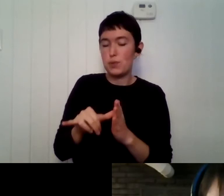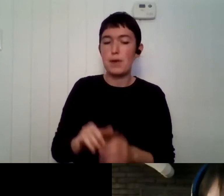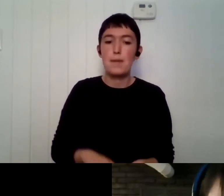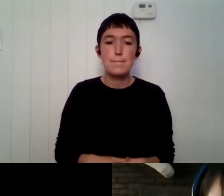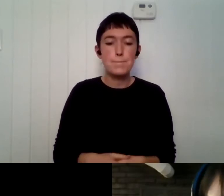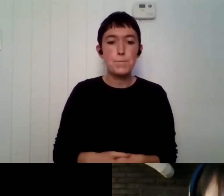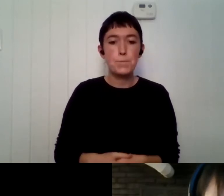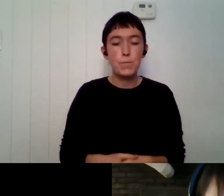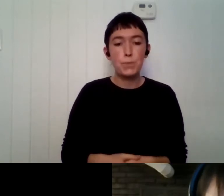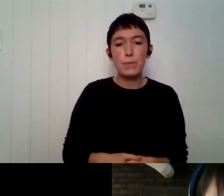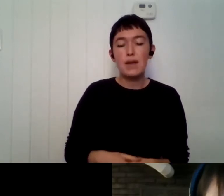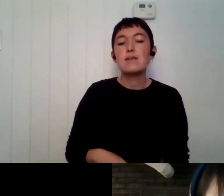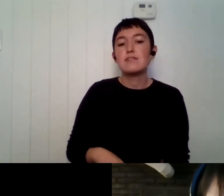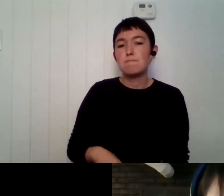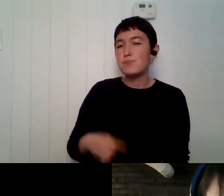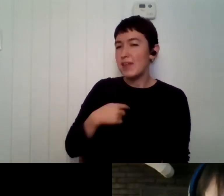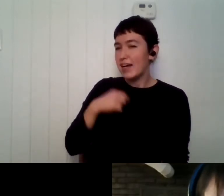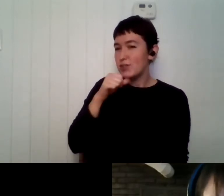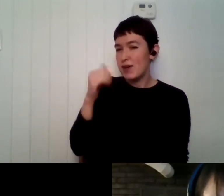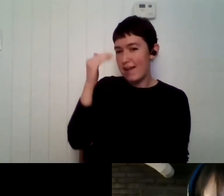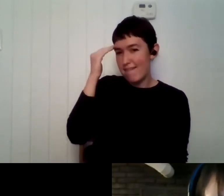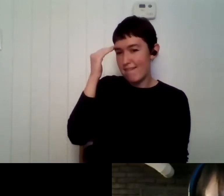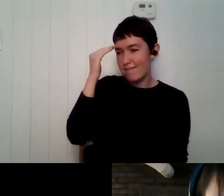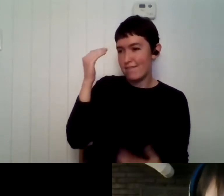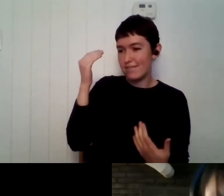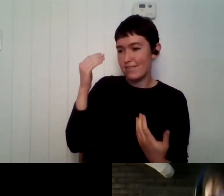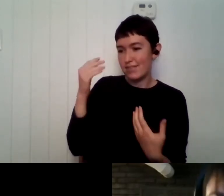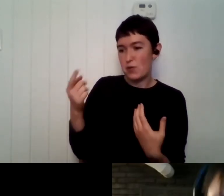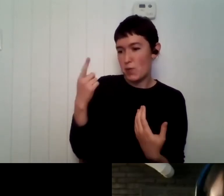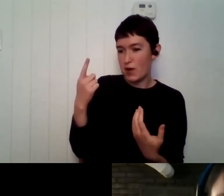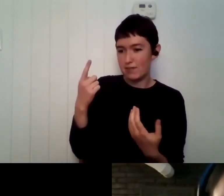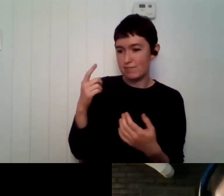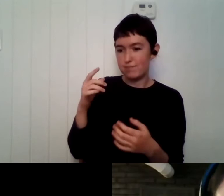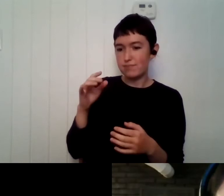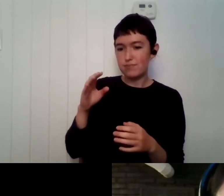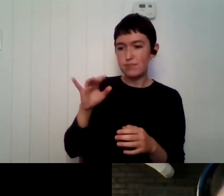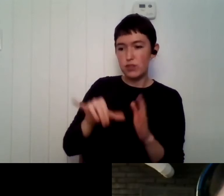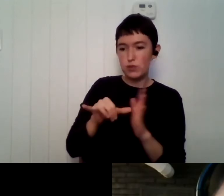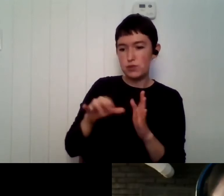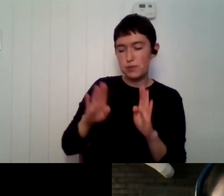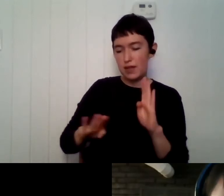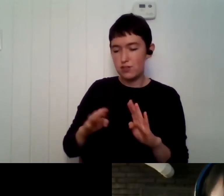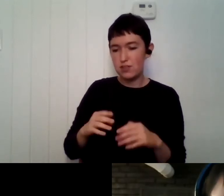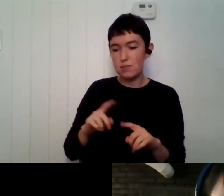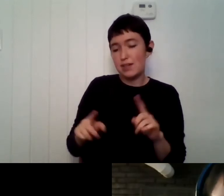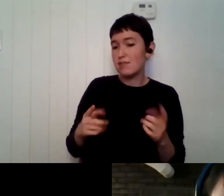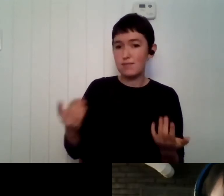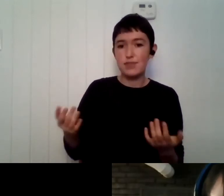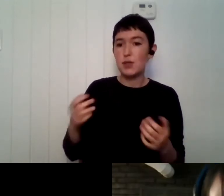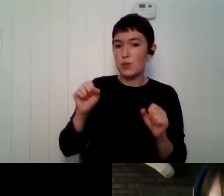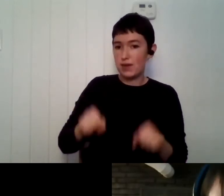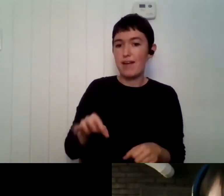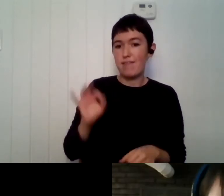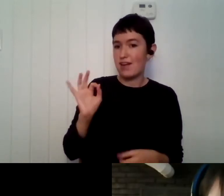one go-to biology website, but there's so much content online that it's kind of everywhere, and YouTube is great for it.